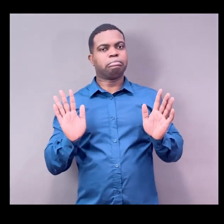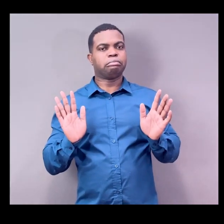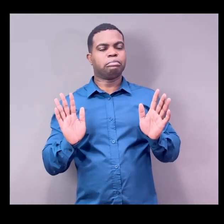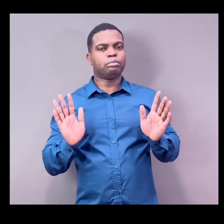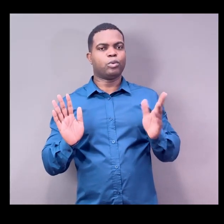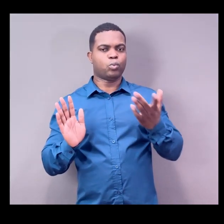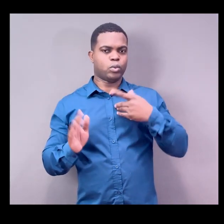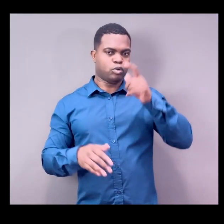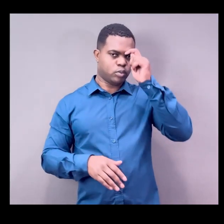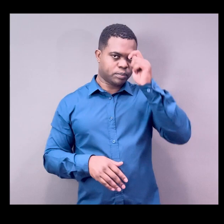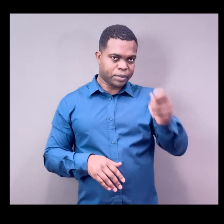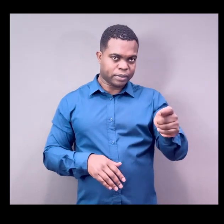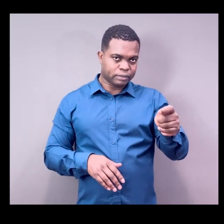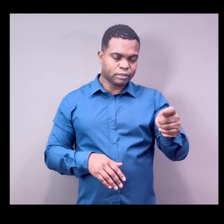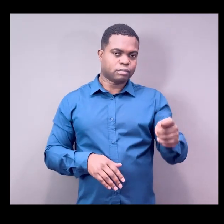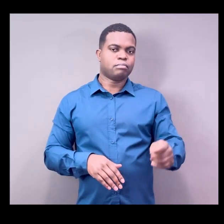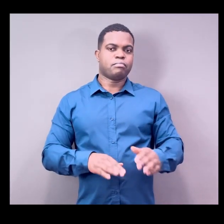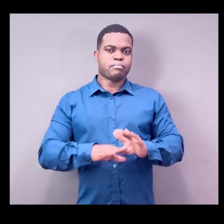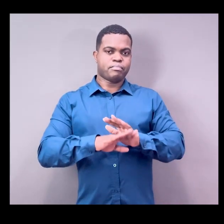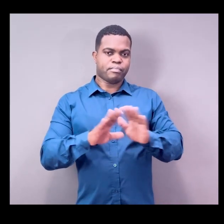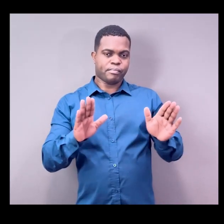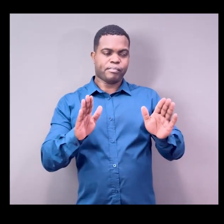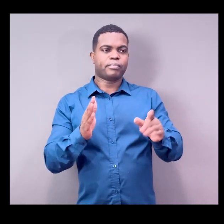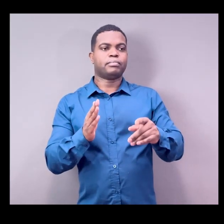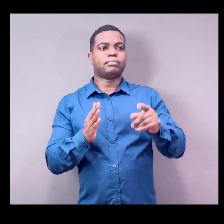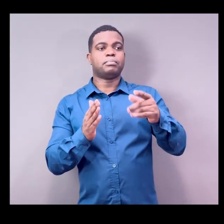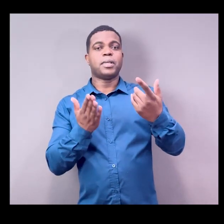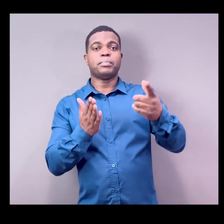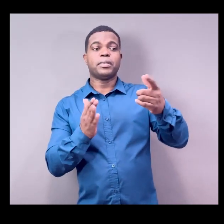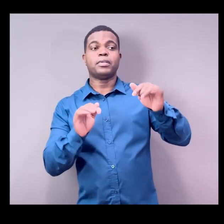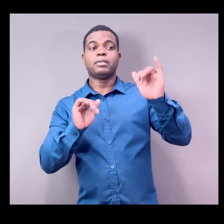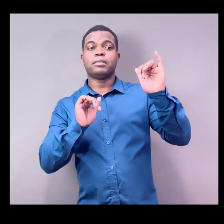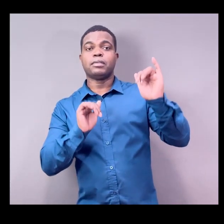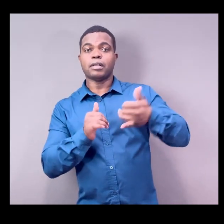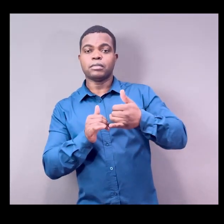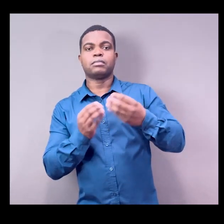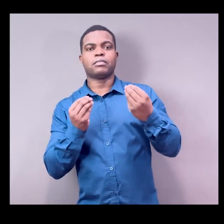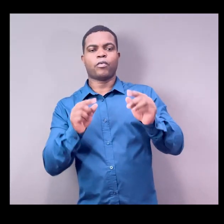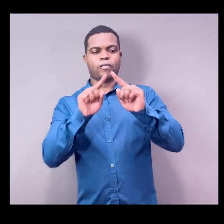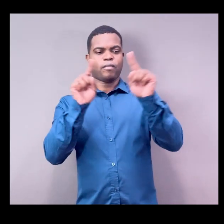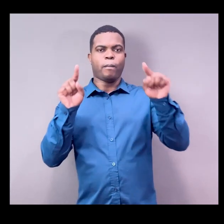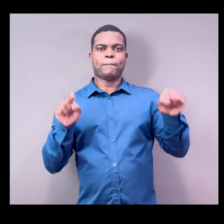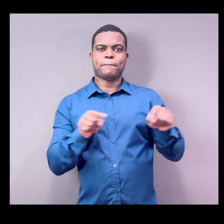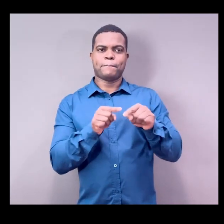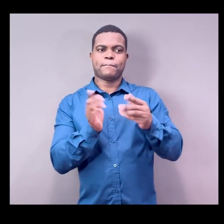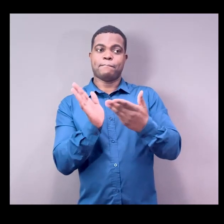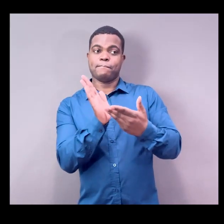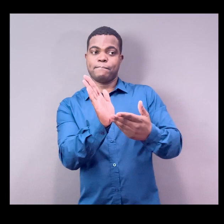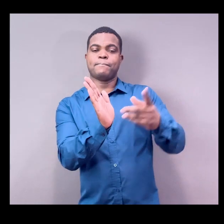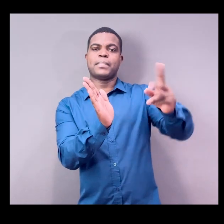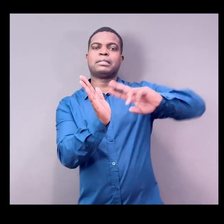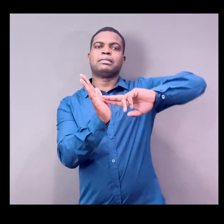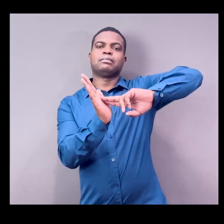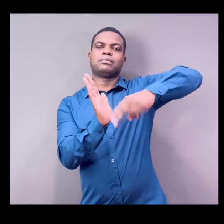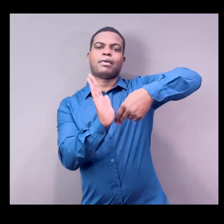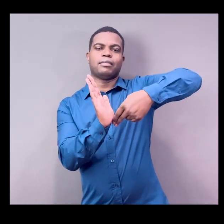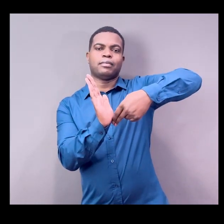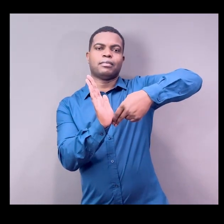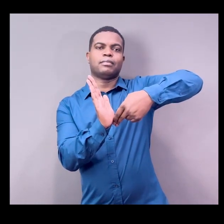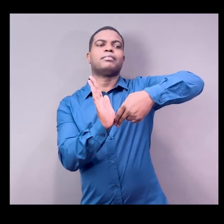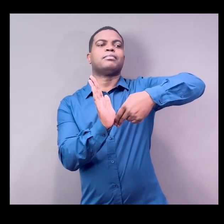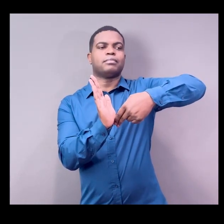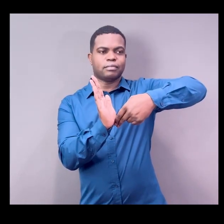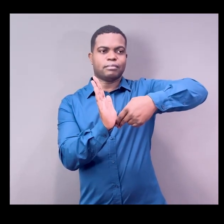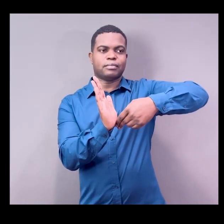that is not interested in filling the form, that is telling you that that person is not interested